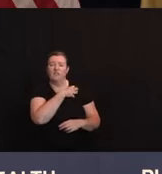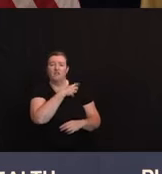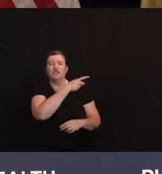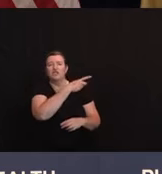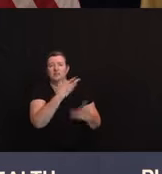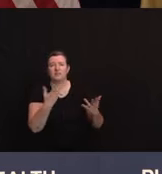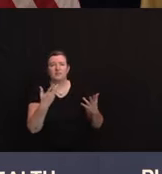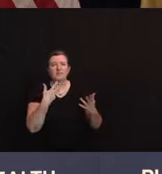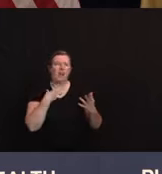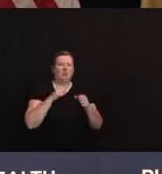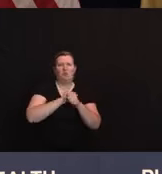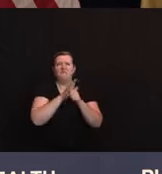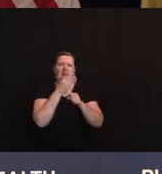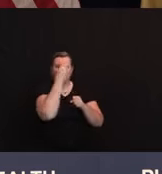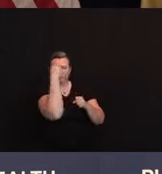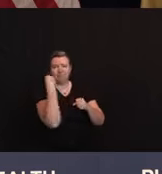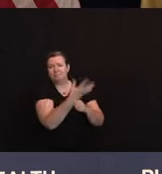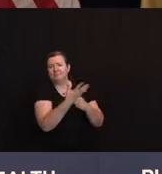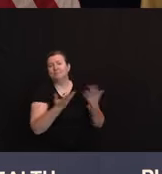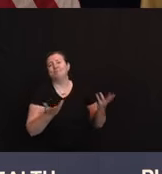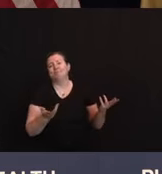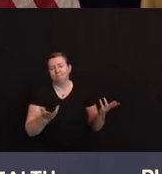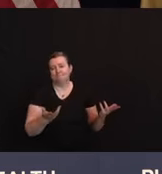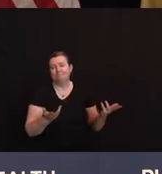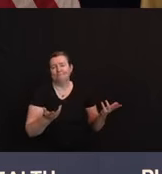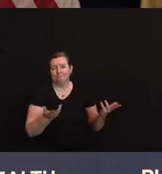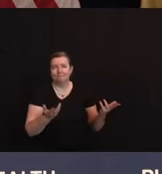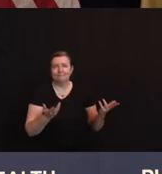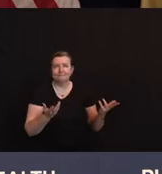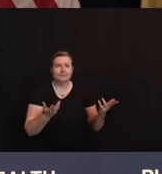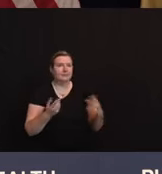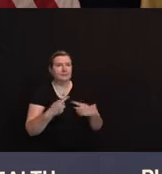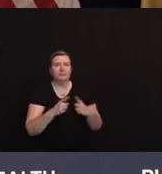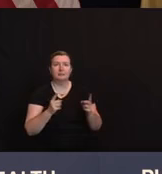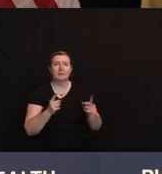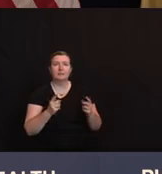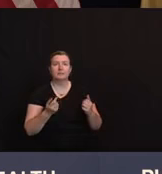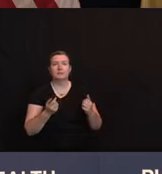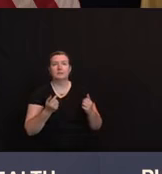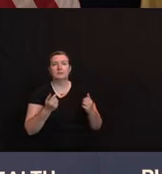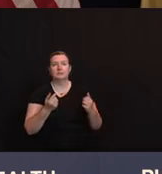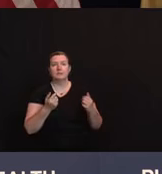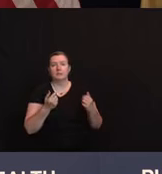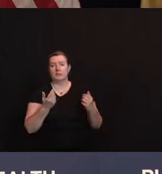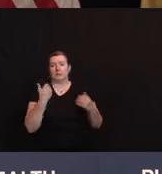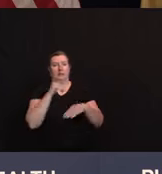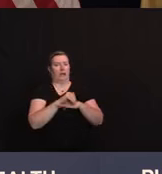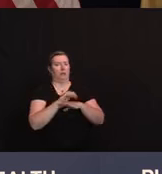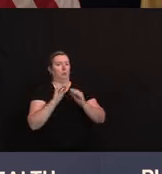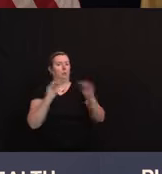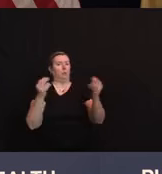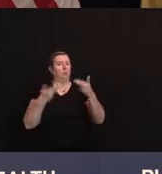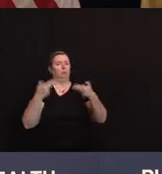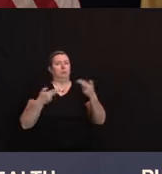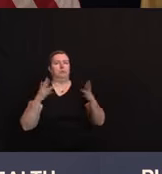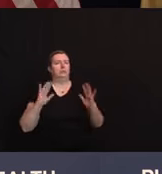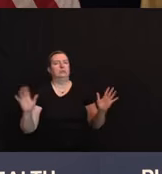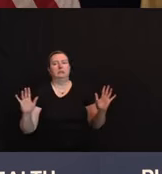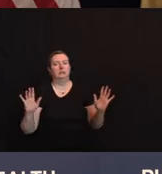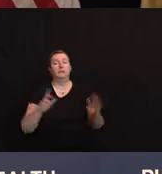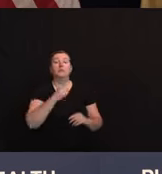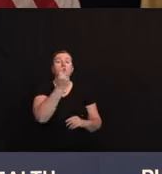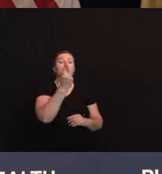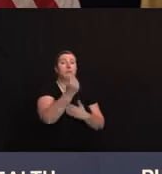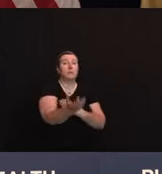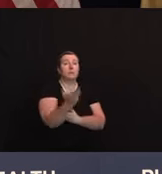on wood briefing for this today, there were no shooting incidents last night, but early morning Tuesday there were in both Newark